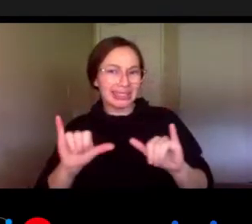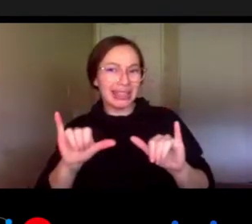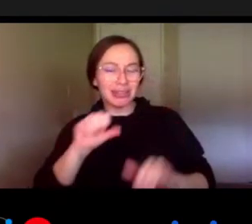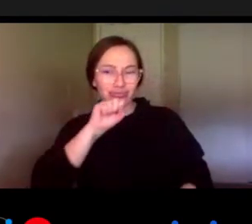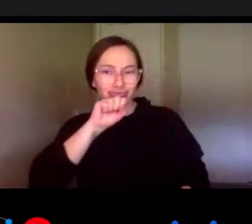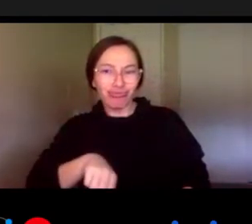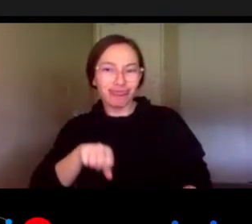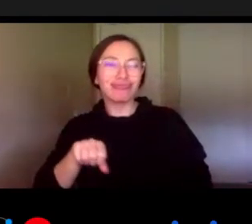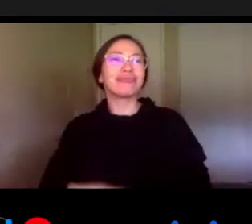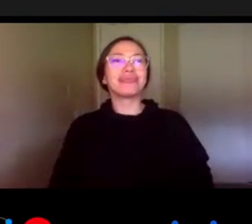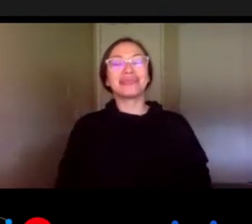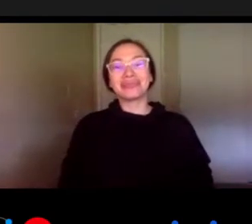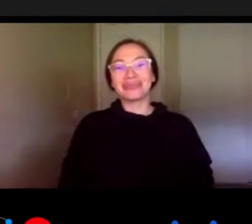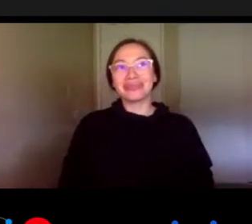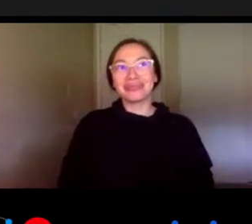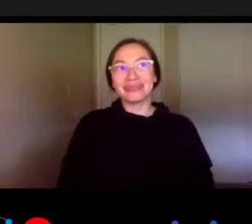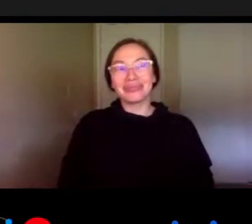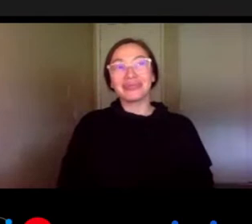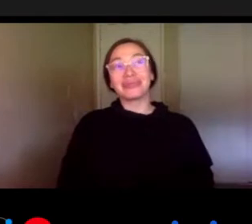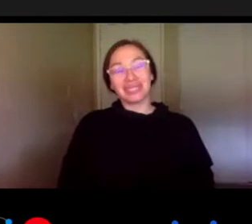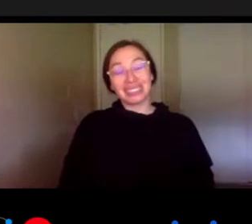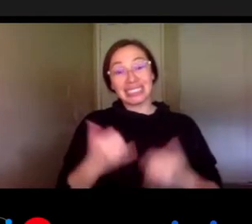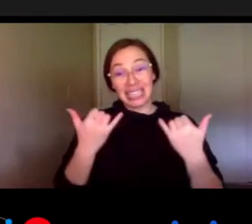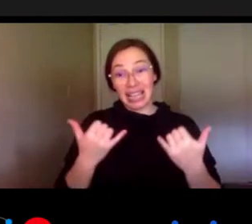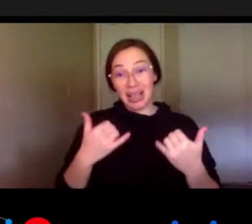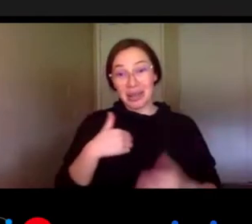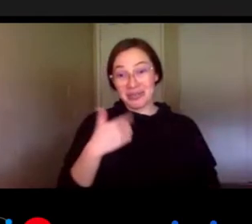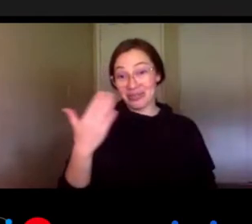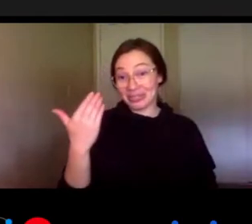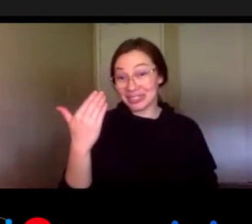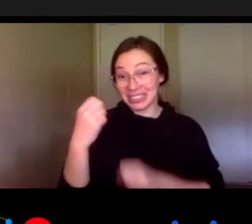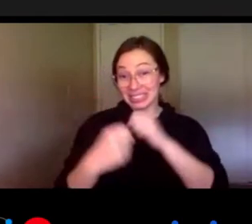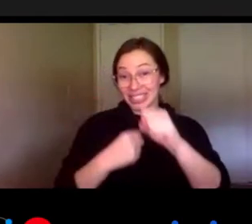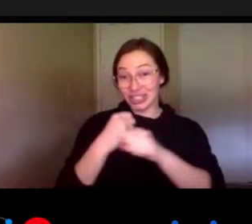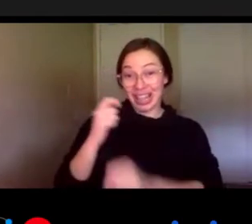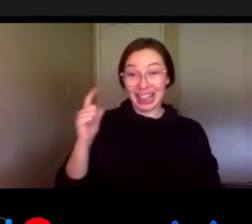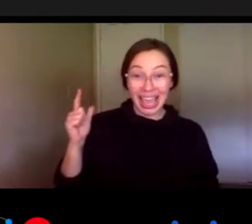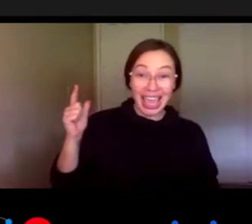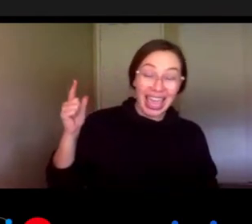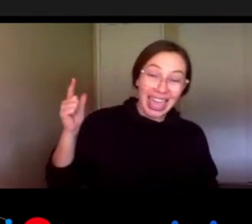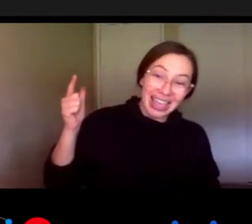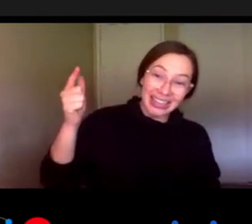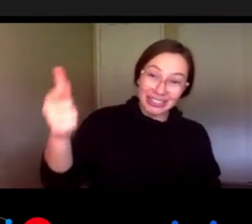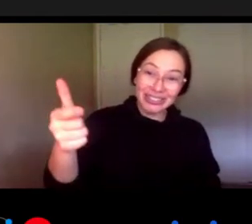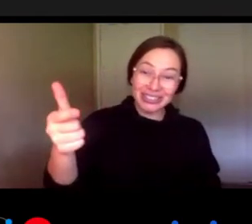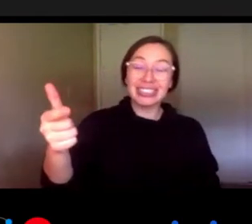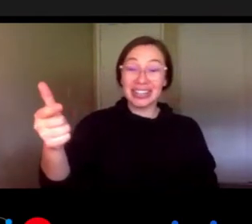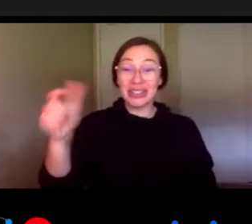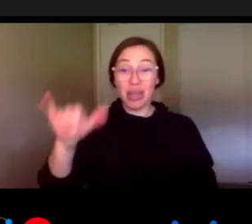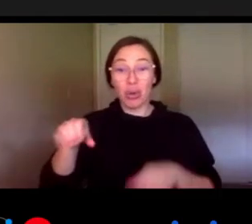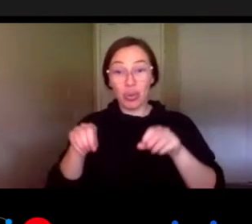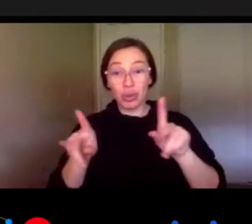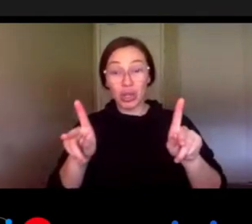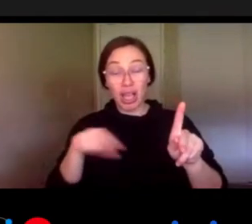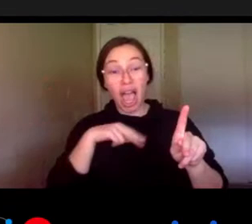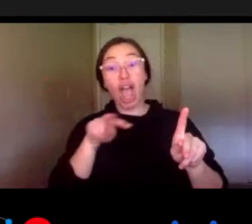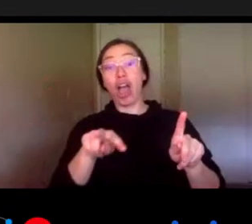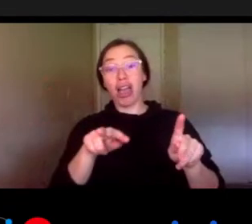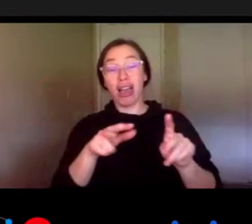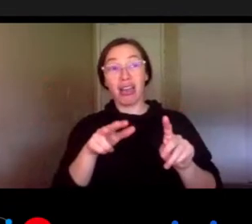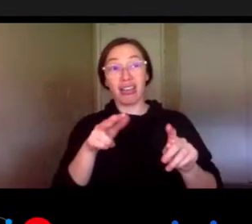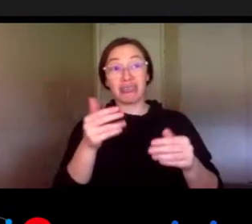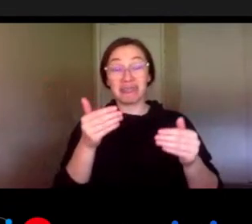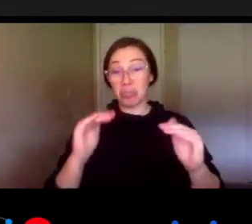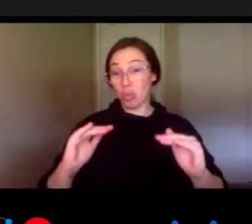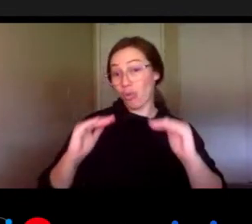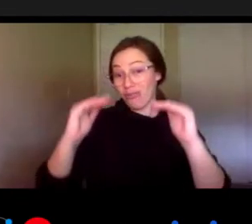so now, almost 15 years later, or when the opportunity came up to be super, to